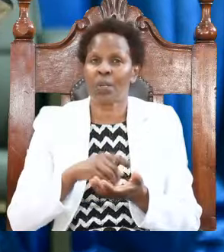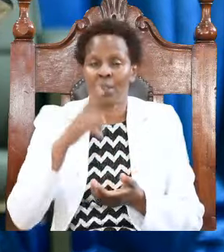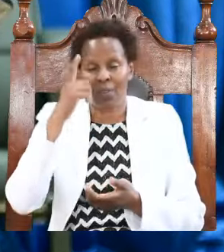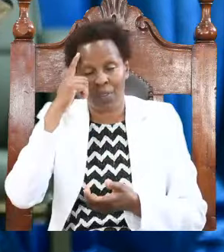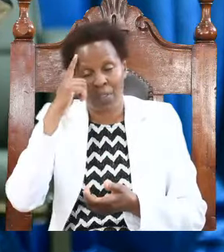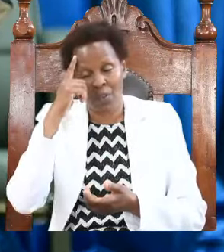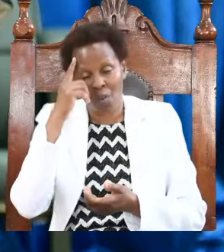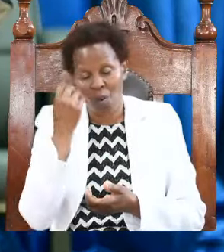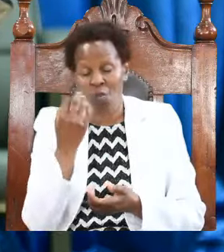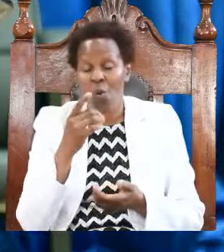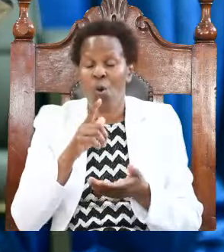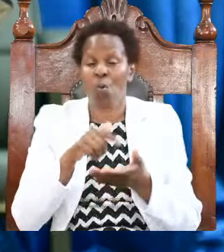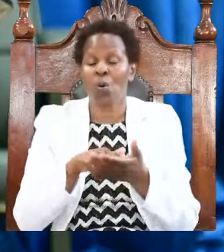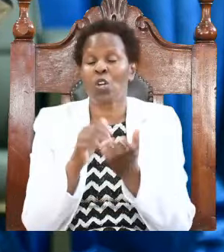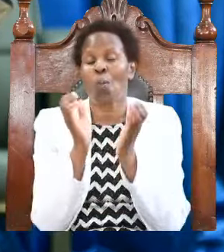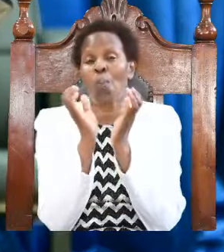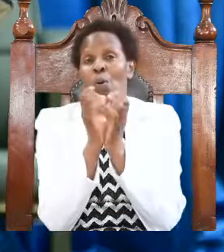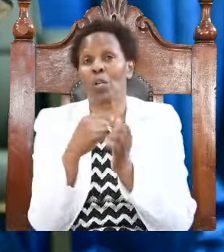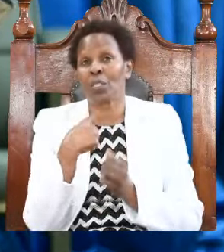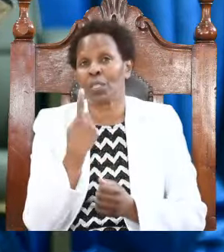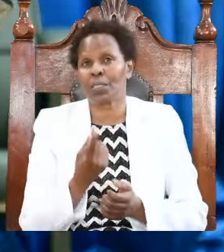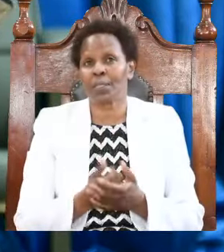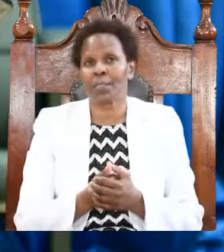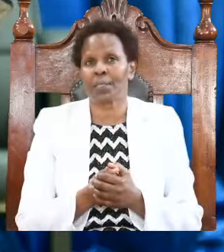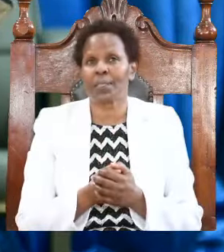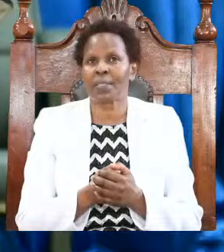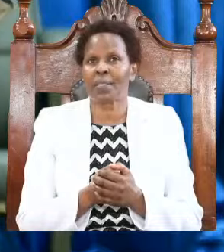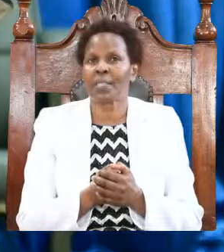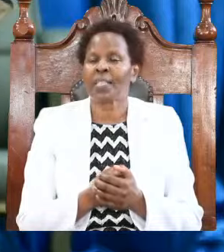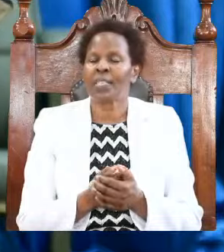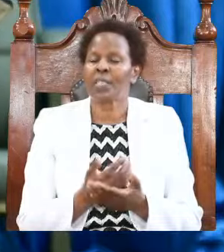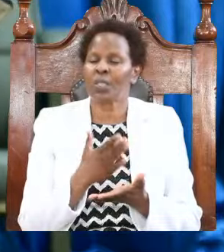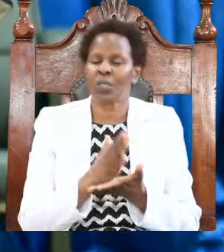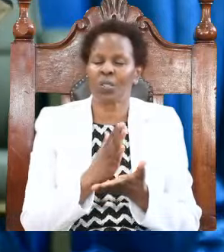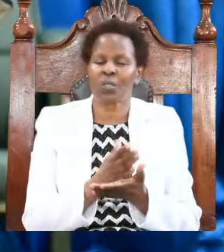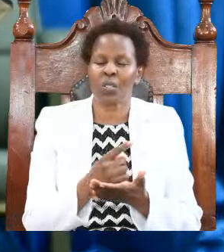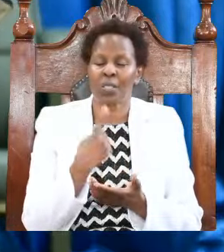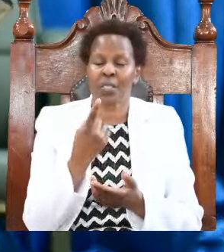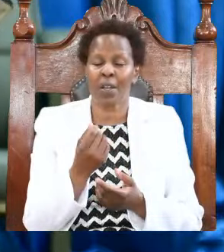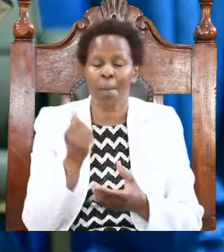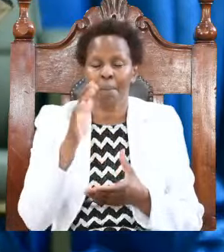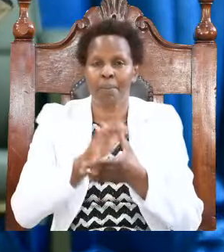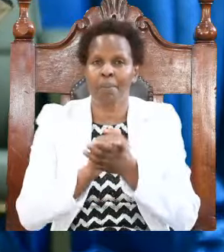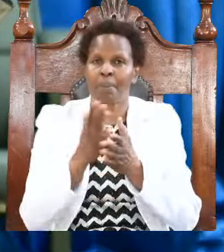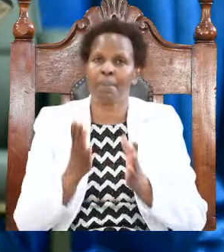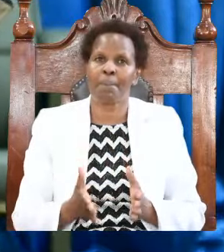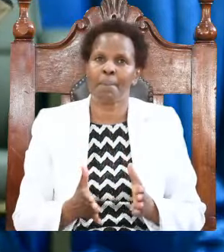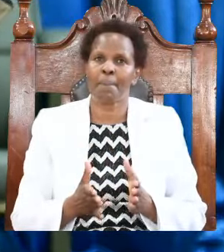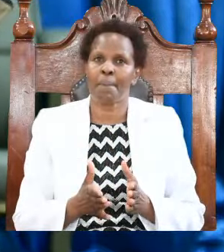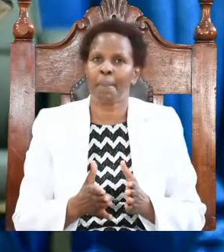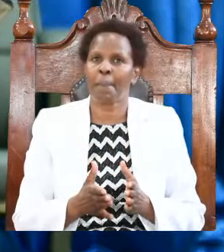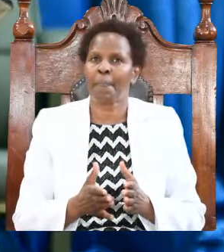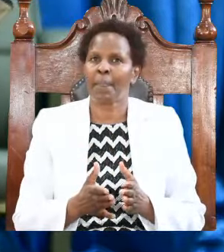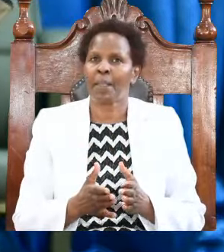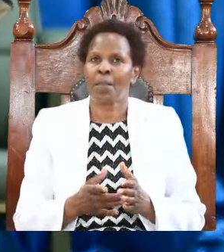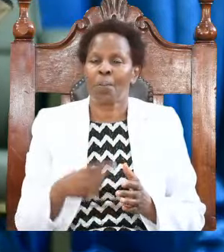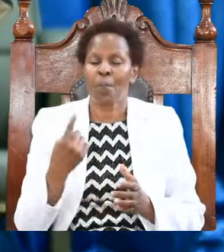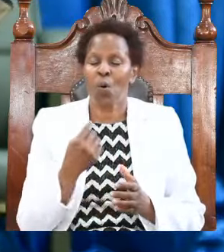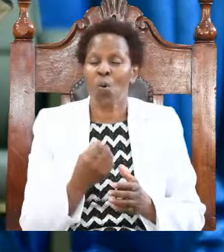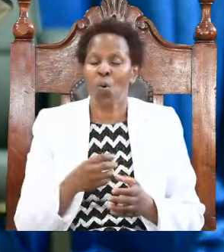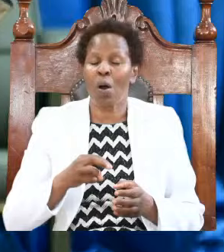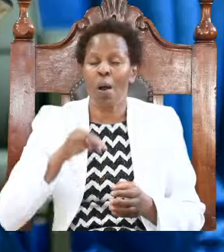about what Apostle Paul is saying, he's actually telling the believers, you know, those that are mature in